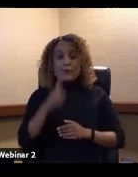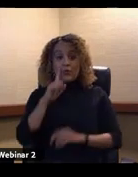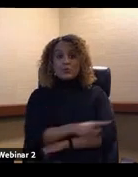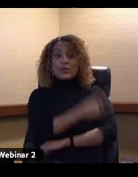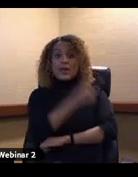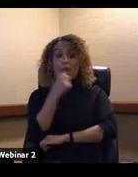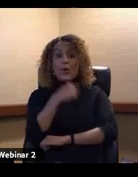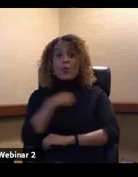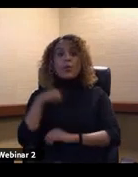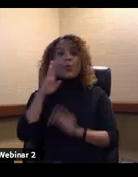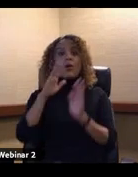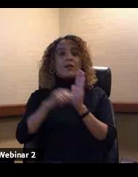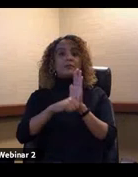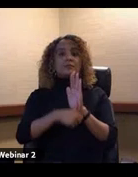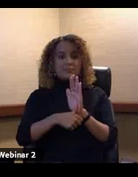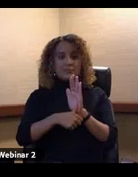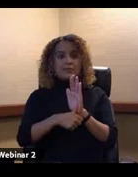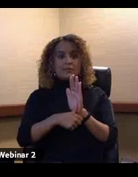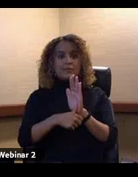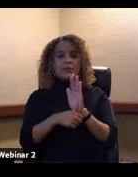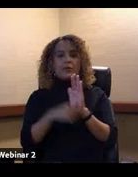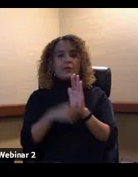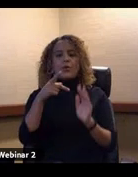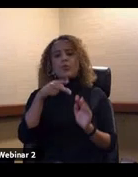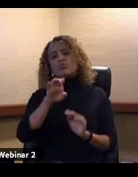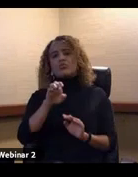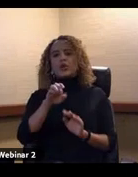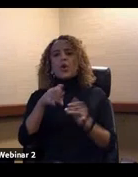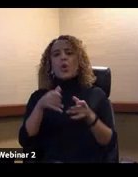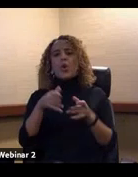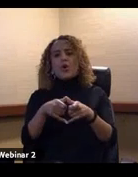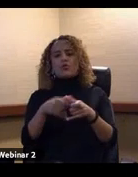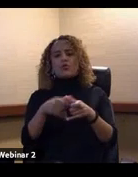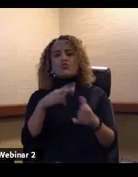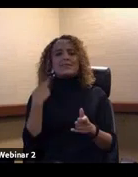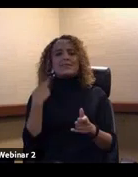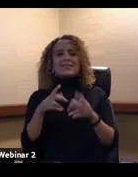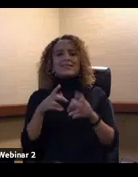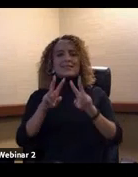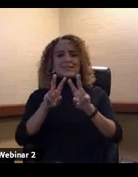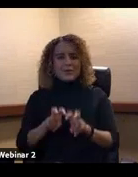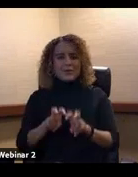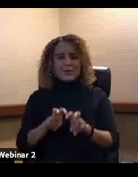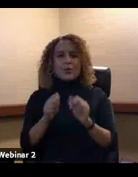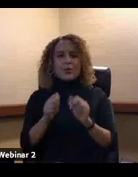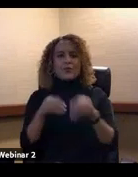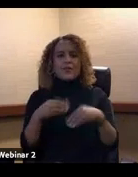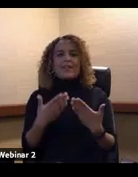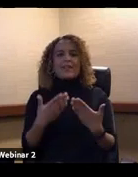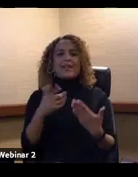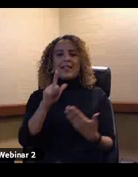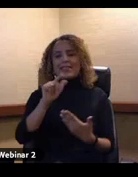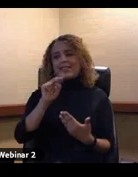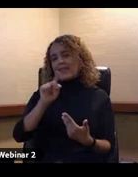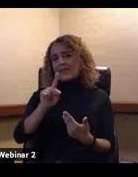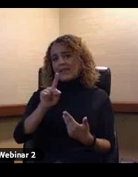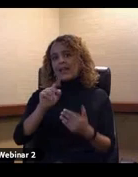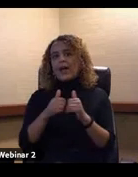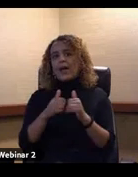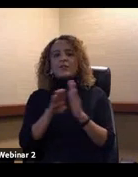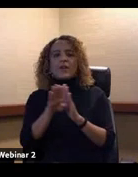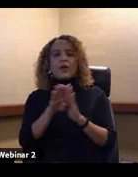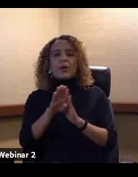So for today, we're going to highlight certain aspects of the pre-award risk assessment and provide a link of a detailed webinar on how to